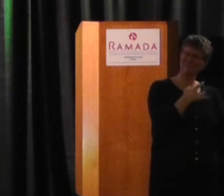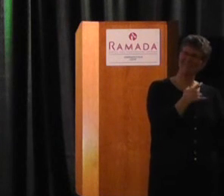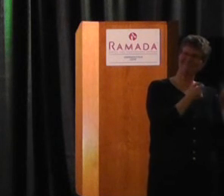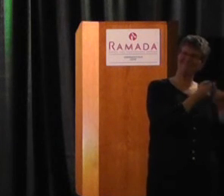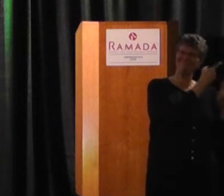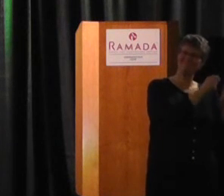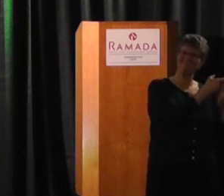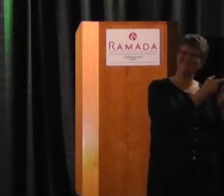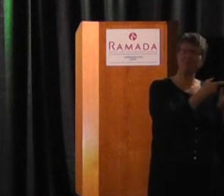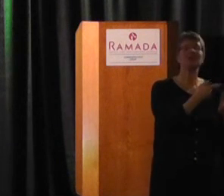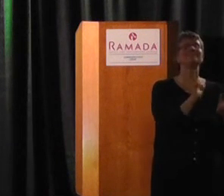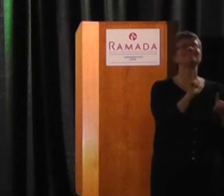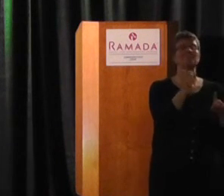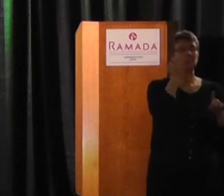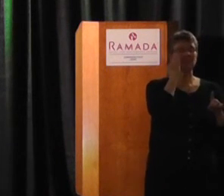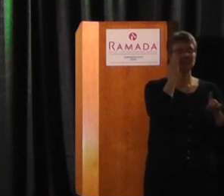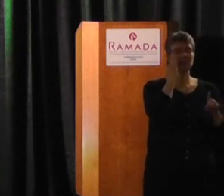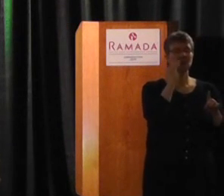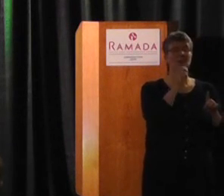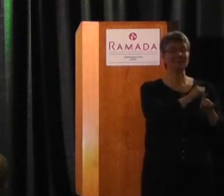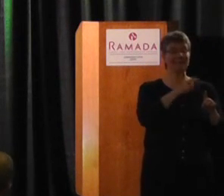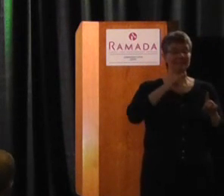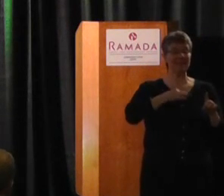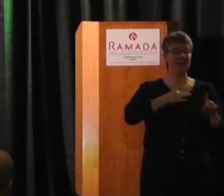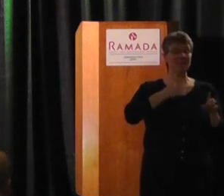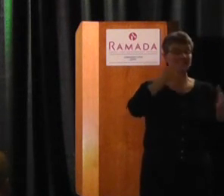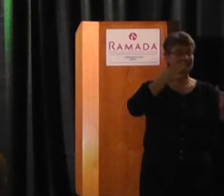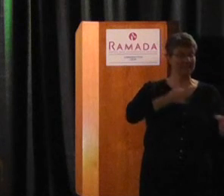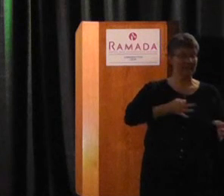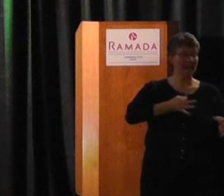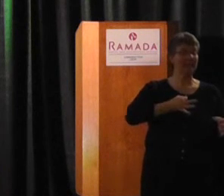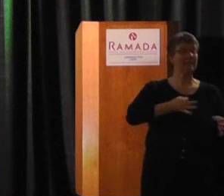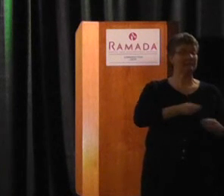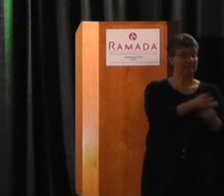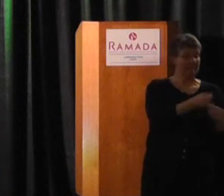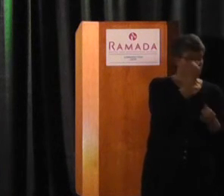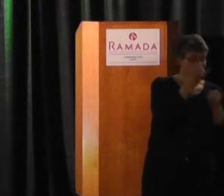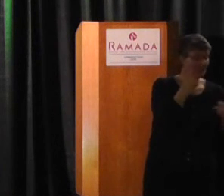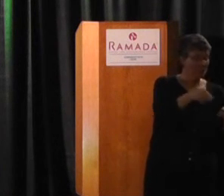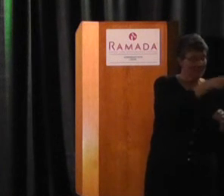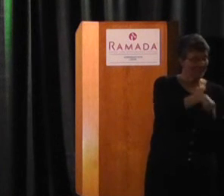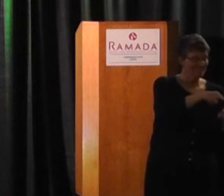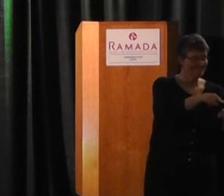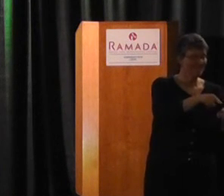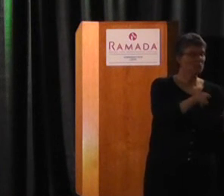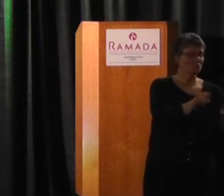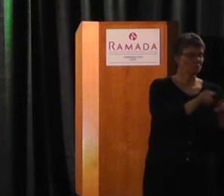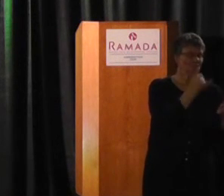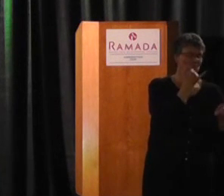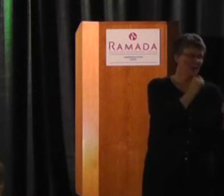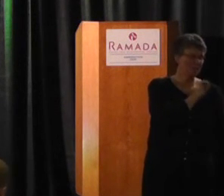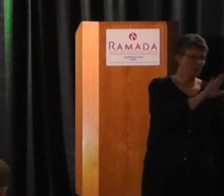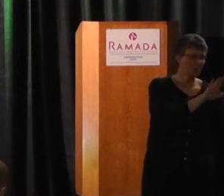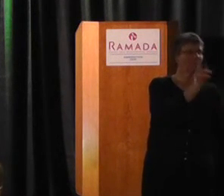top-down was the wrong approach and began talking to the artists of the collective about what they thought an installation could look like for the NINA. When we asked